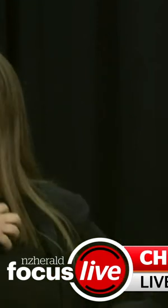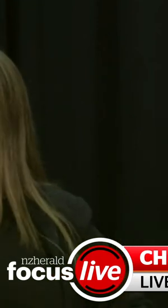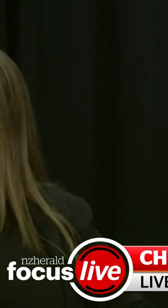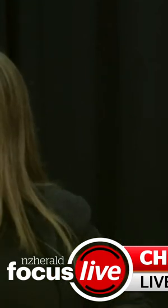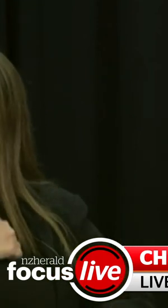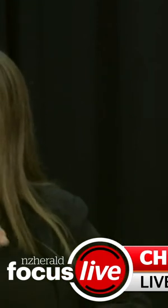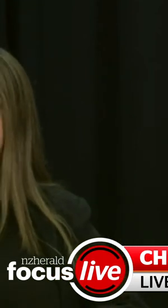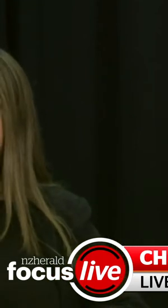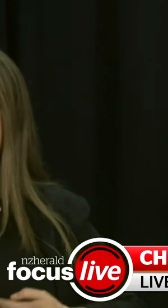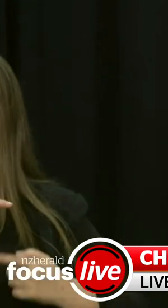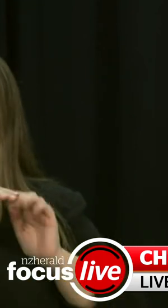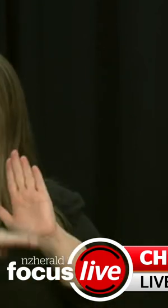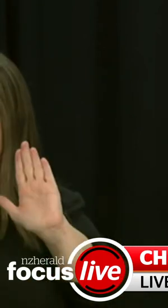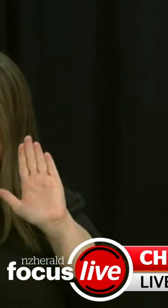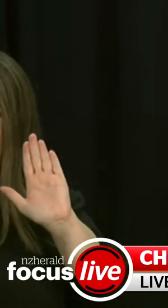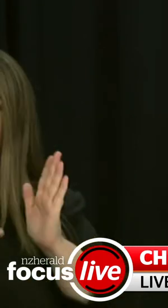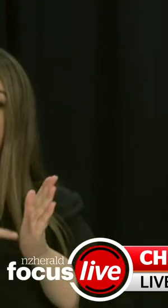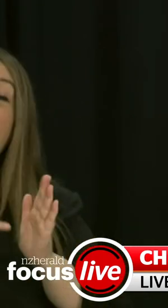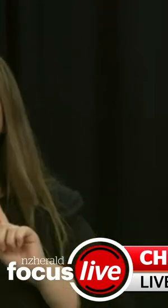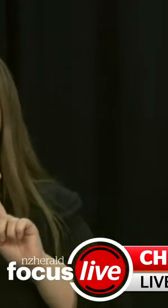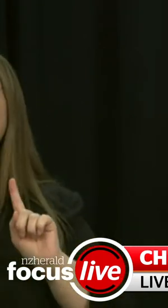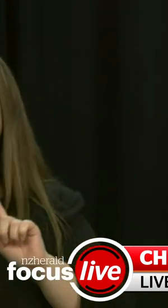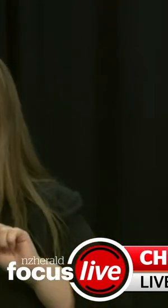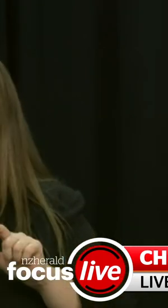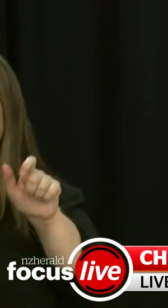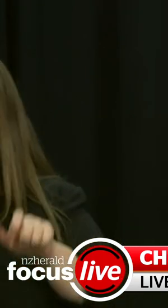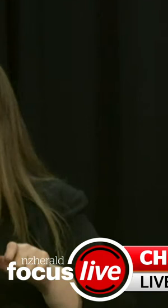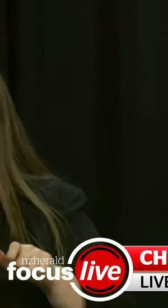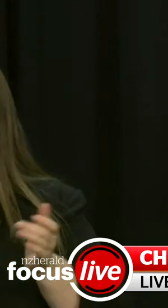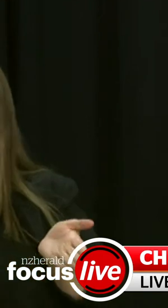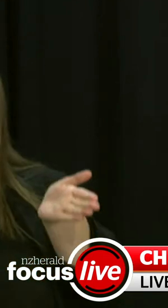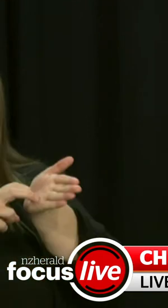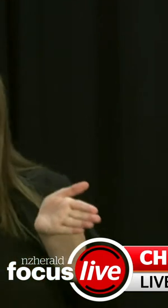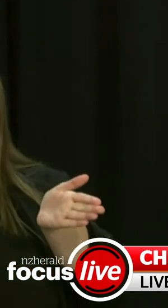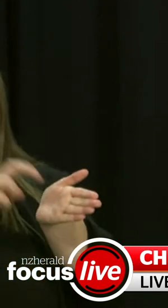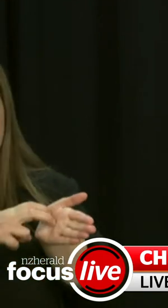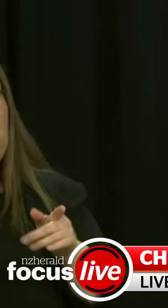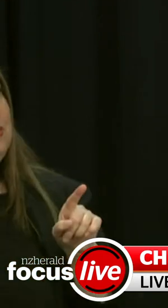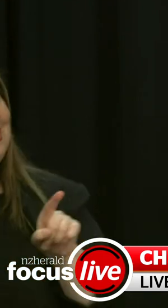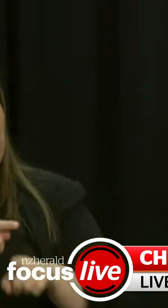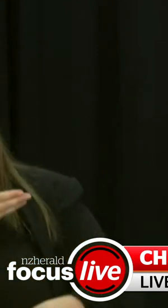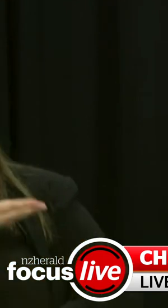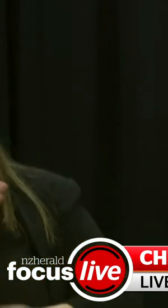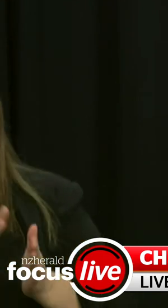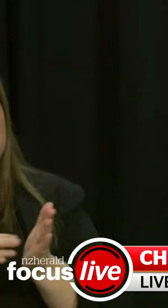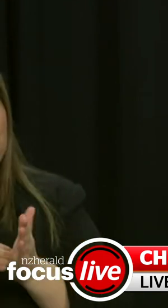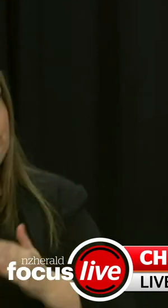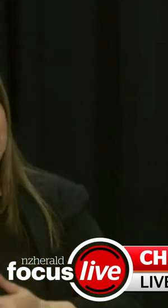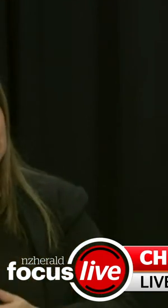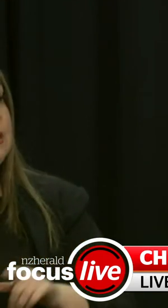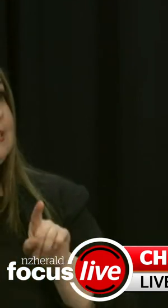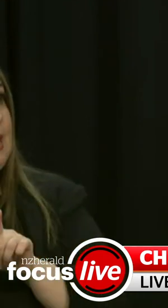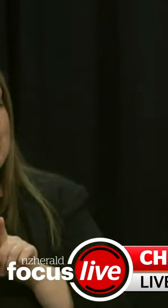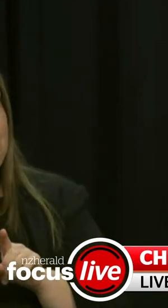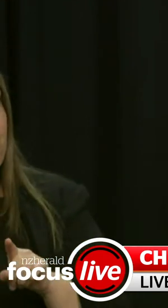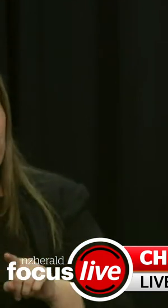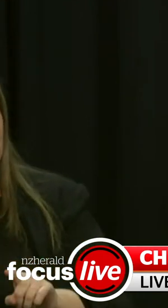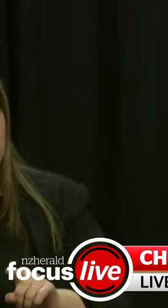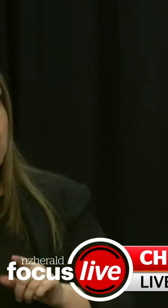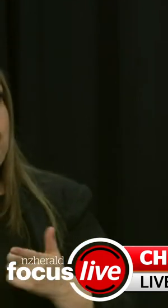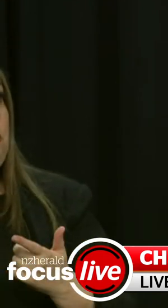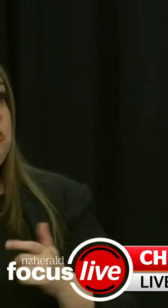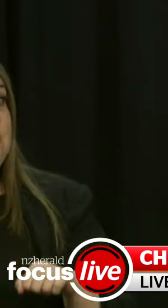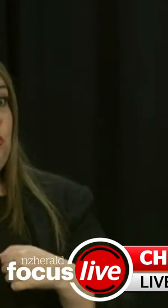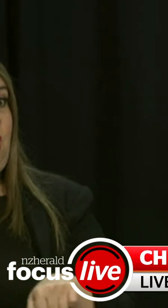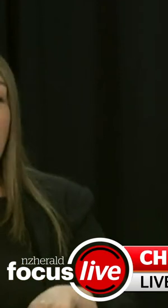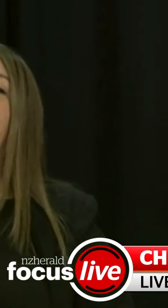advice on? Could New Zealand go down that road? Would that help with this issue of recruitment and retention? Two things. First of all, I understand it's your